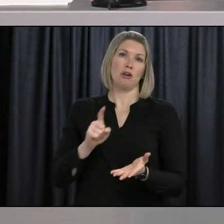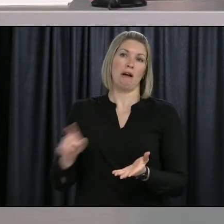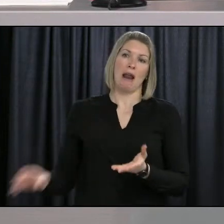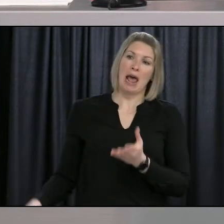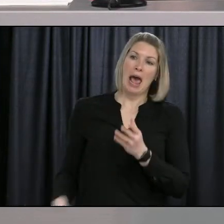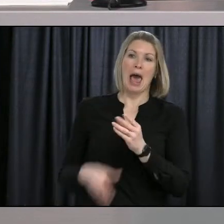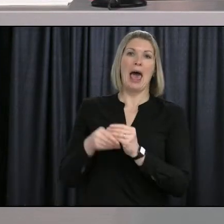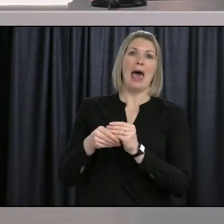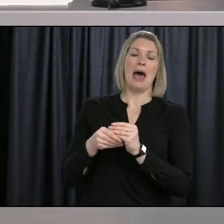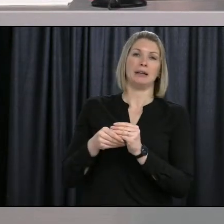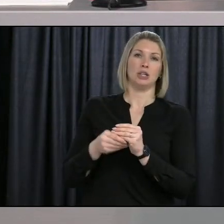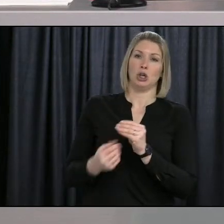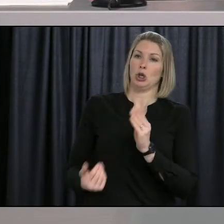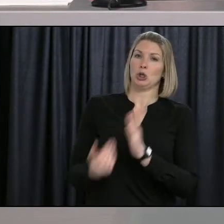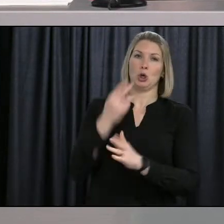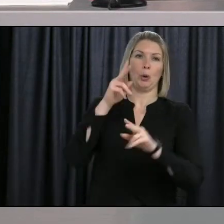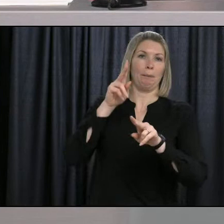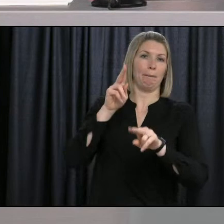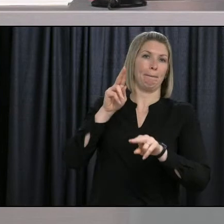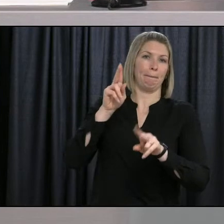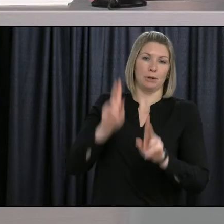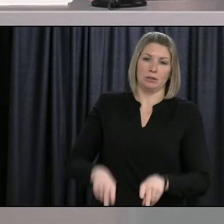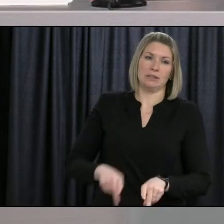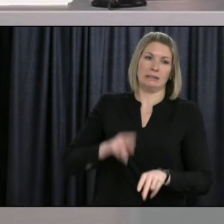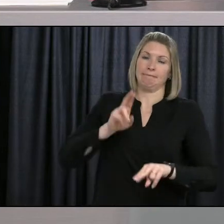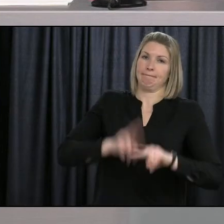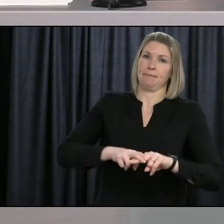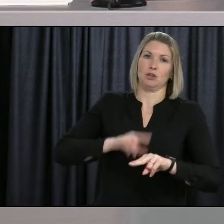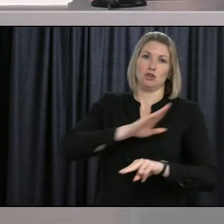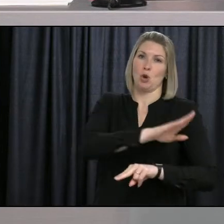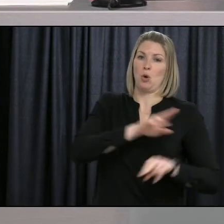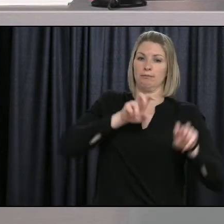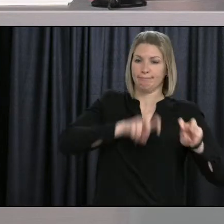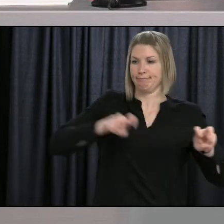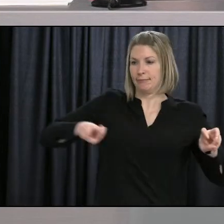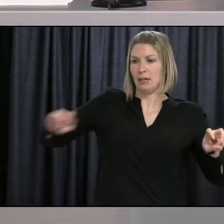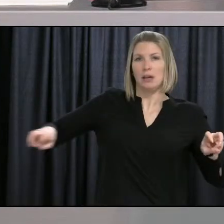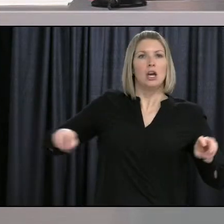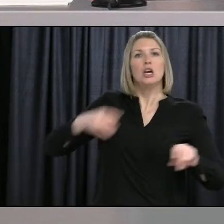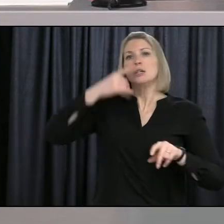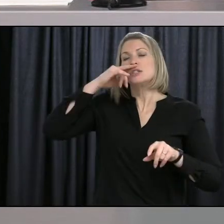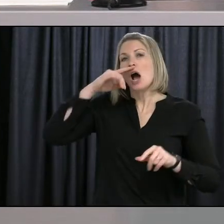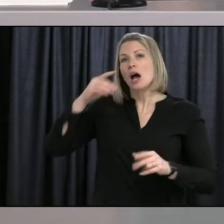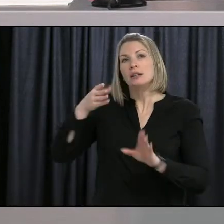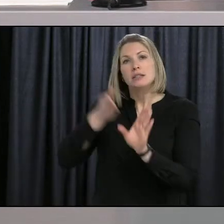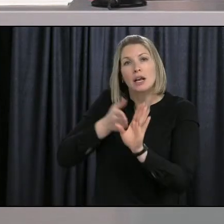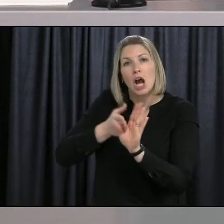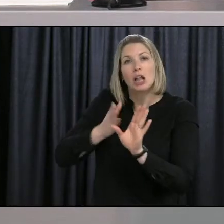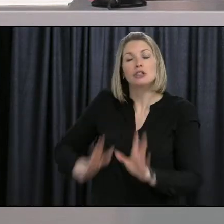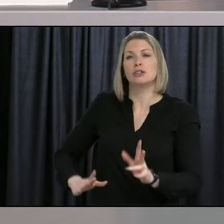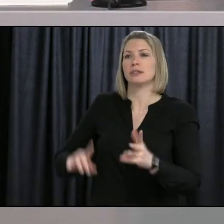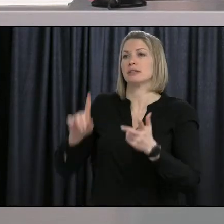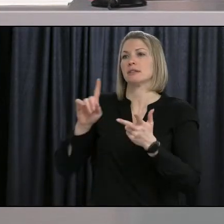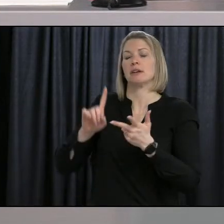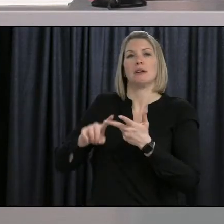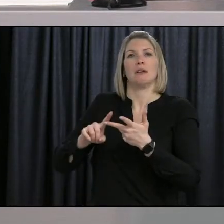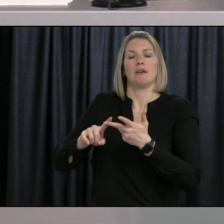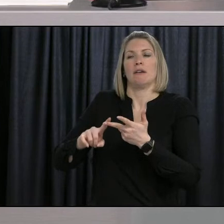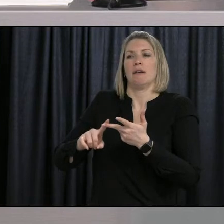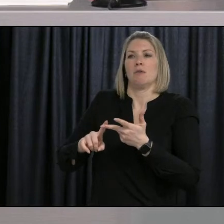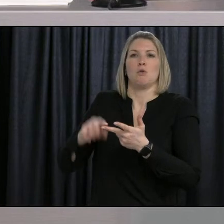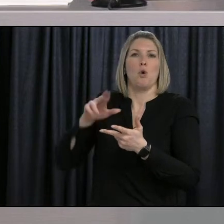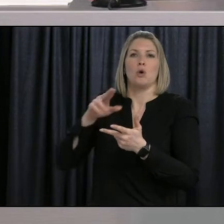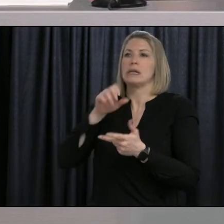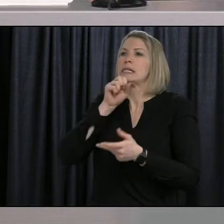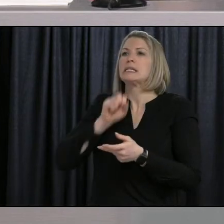one, an expert maybe on mental health, or seniors advocate, the children's advocate, child psychologist, maybe even Dr. Tam, as referenced earlier, for